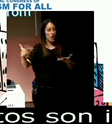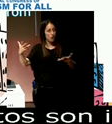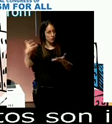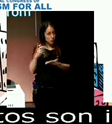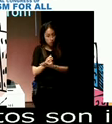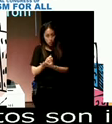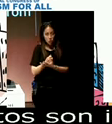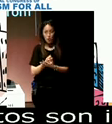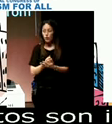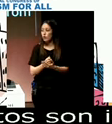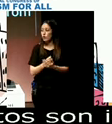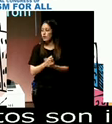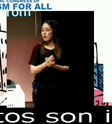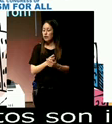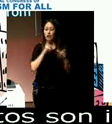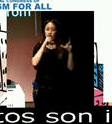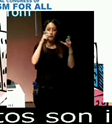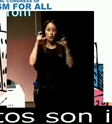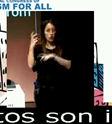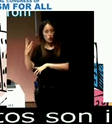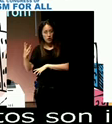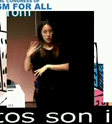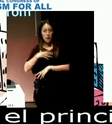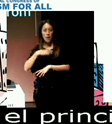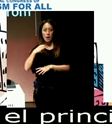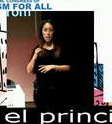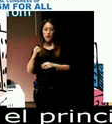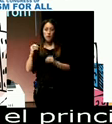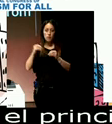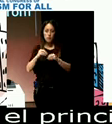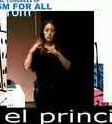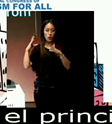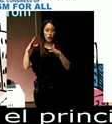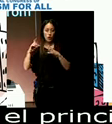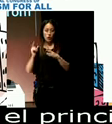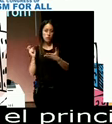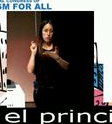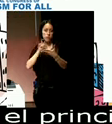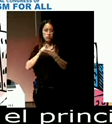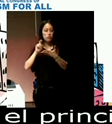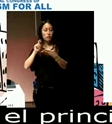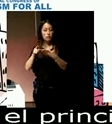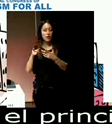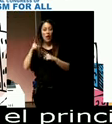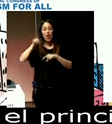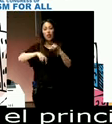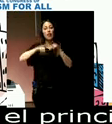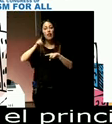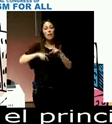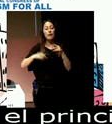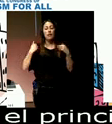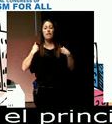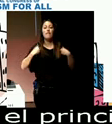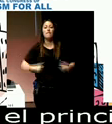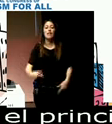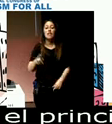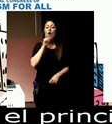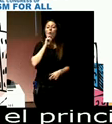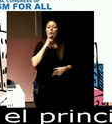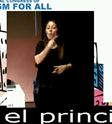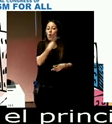access is very easy. In the third image, you can activate options according to your peculiarities, to your